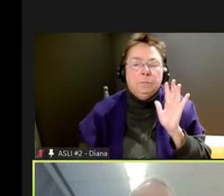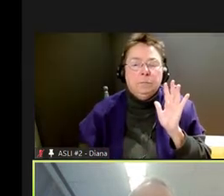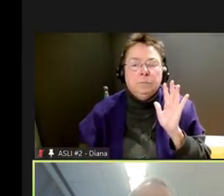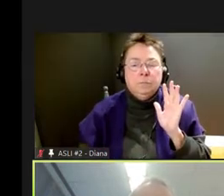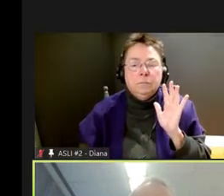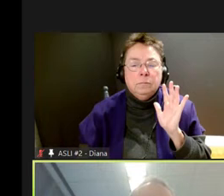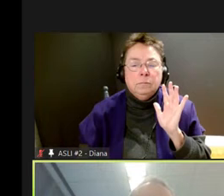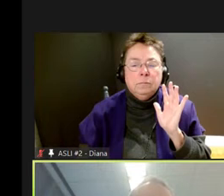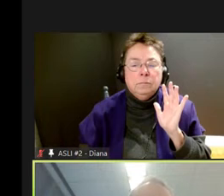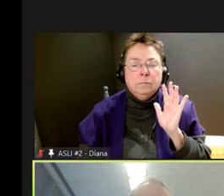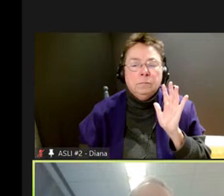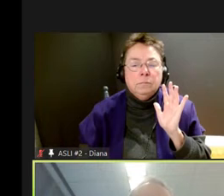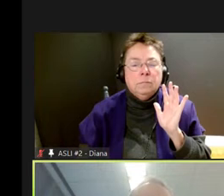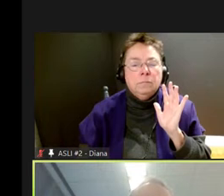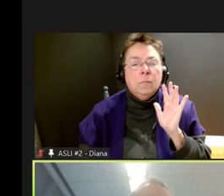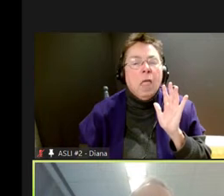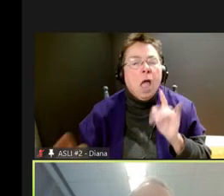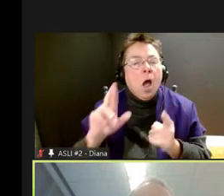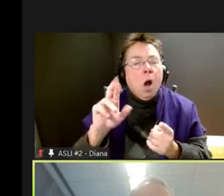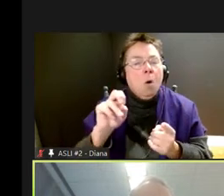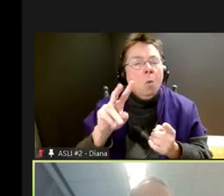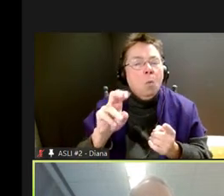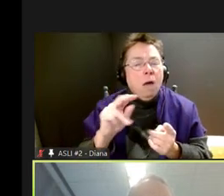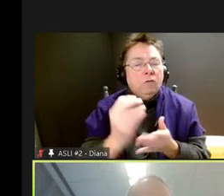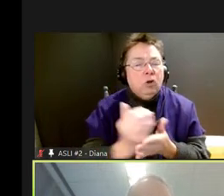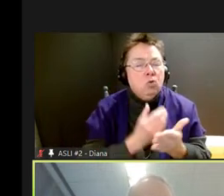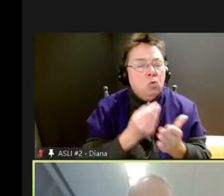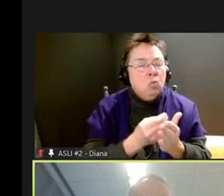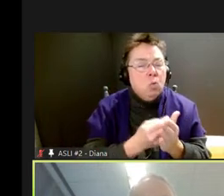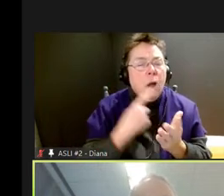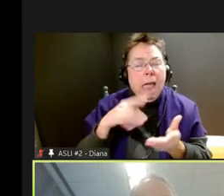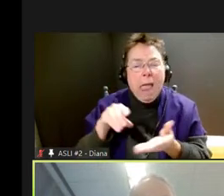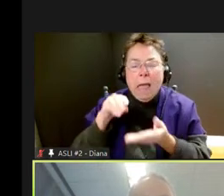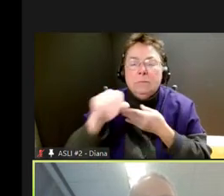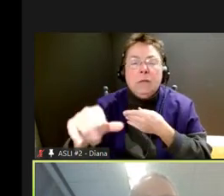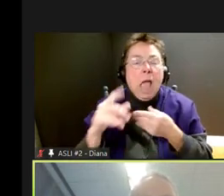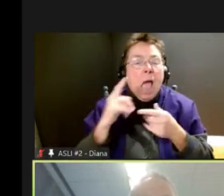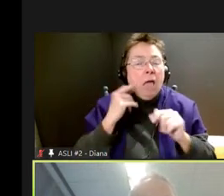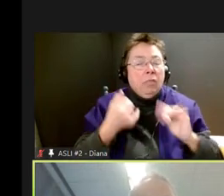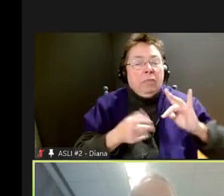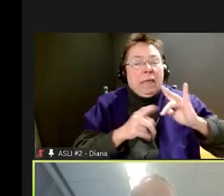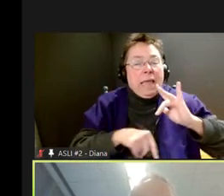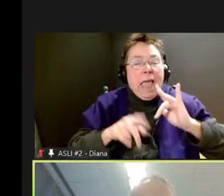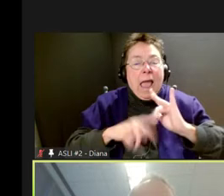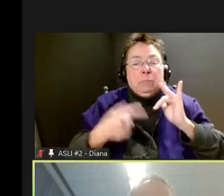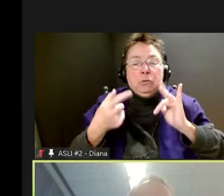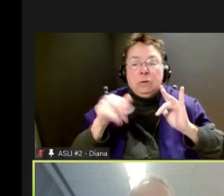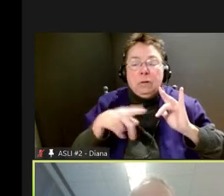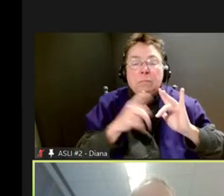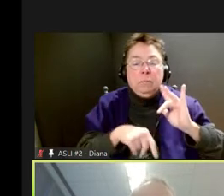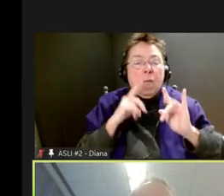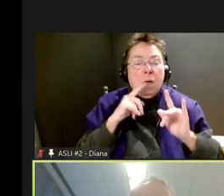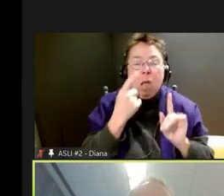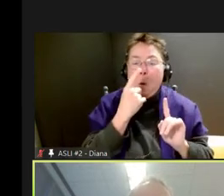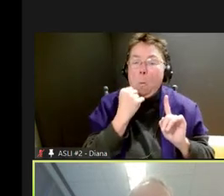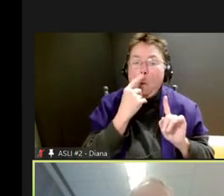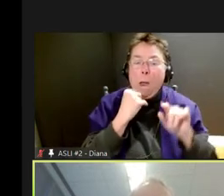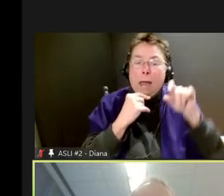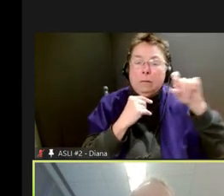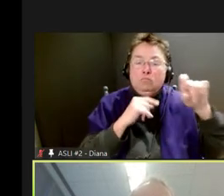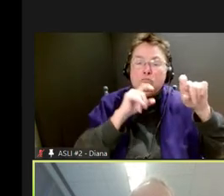estimated revenues and expenses with the gaps in revenues highlighted in red on the